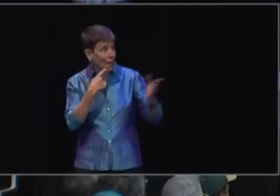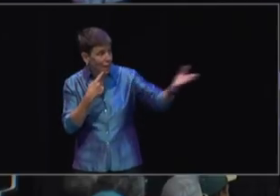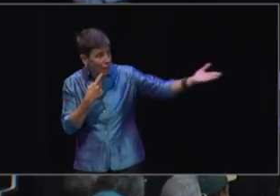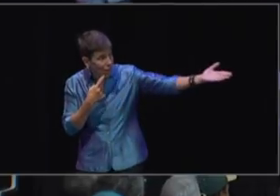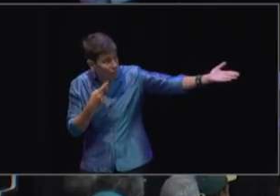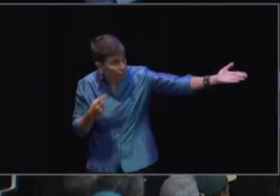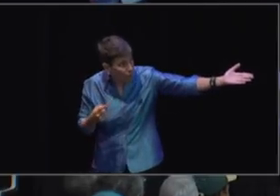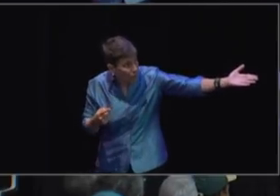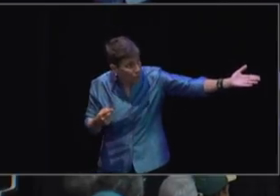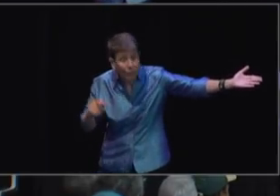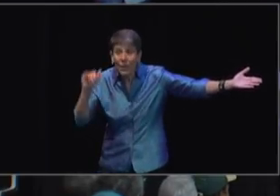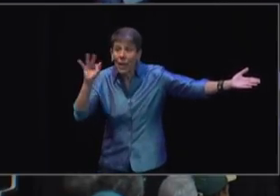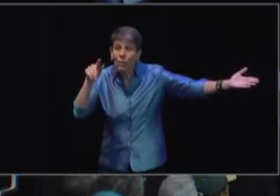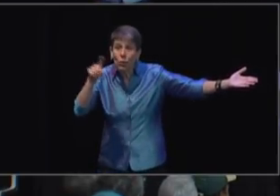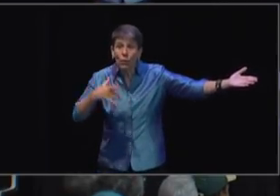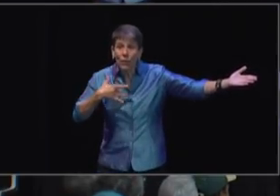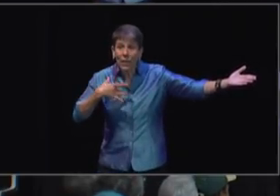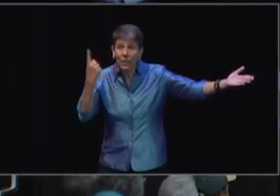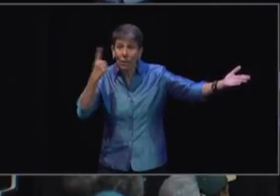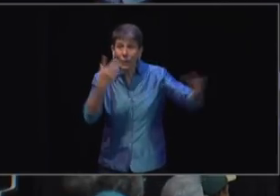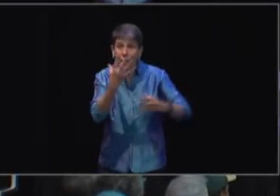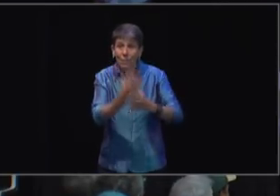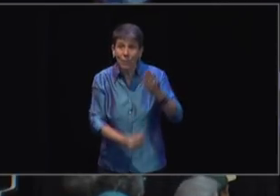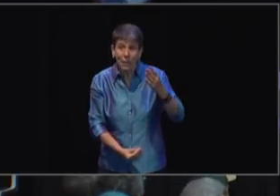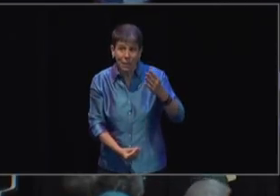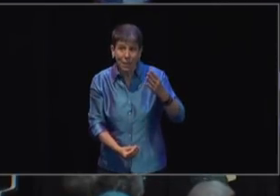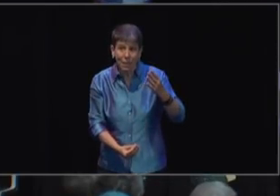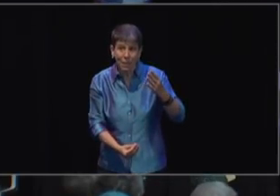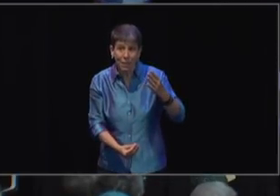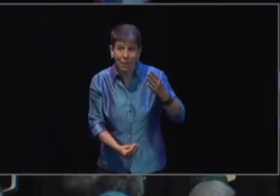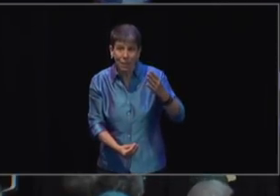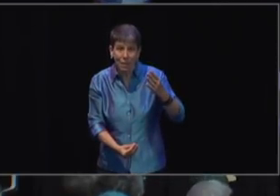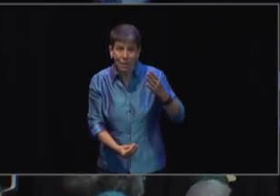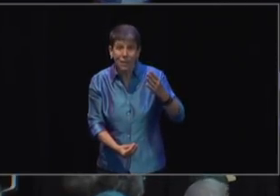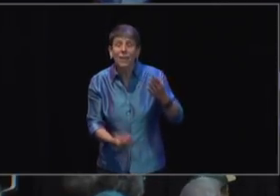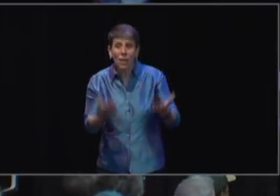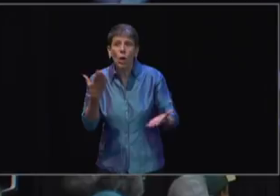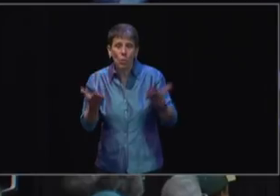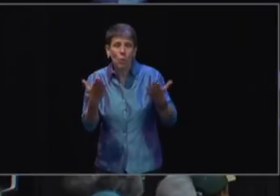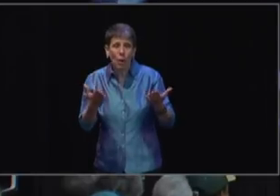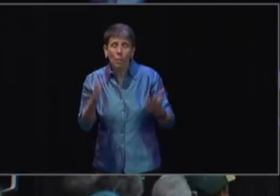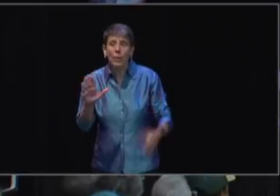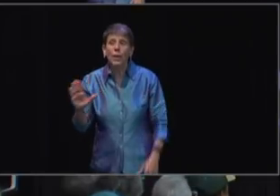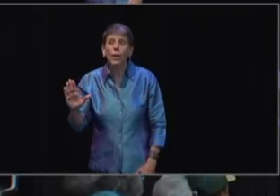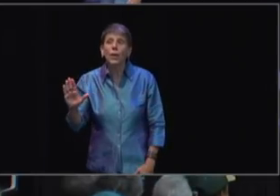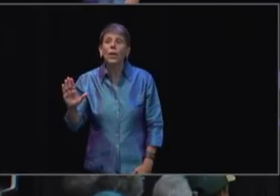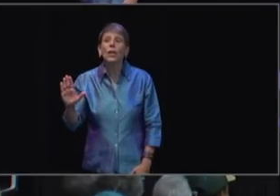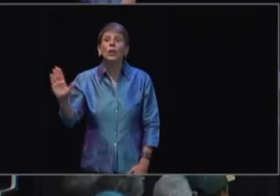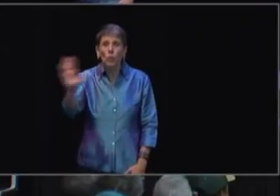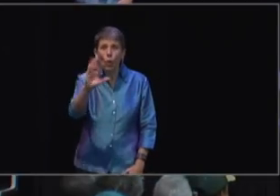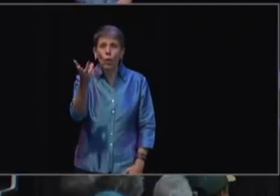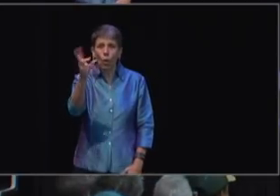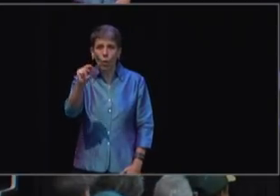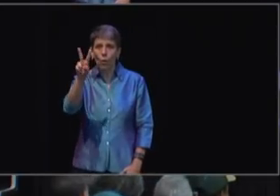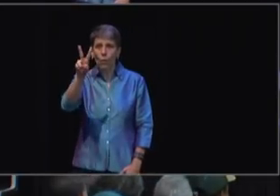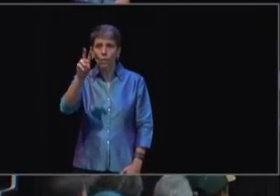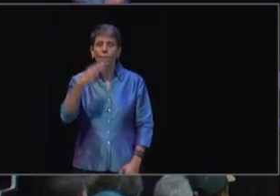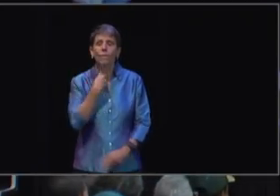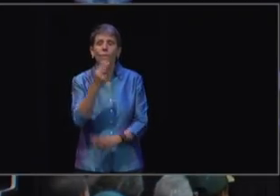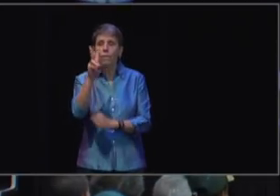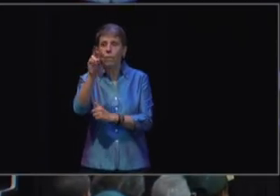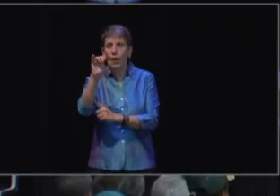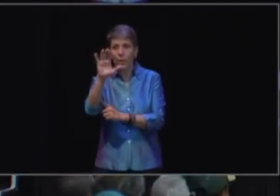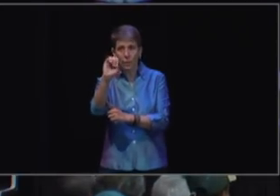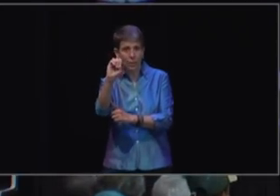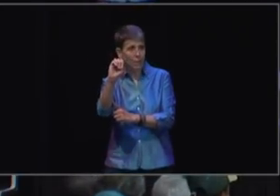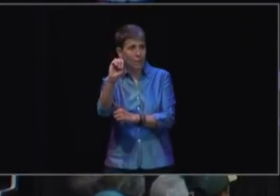if you feel something is missing, it is probably the sound of your own voice. Could we say that